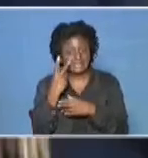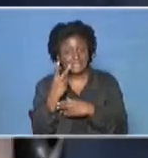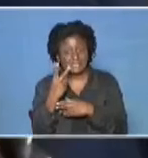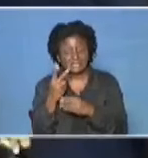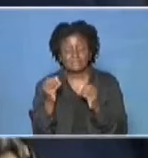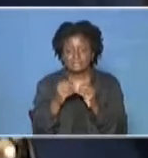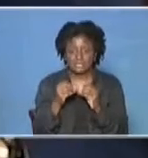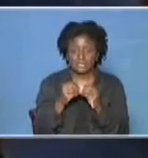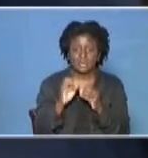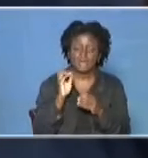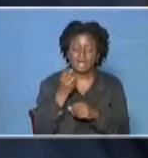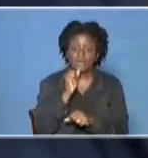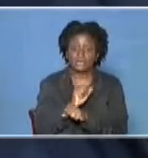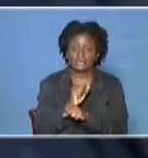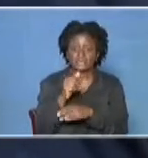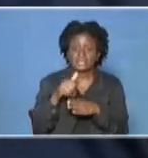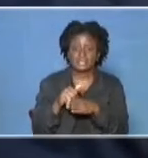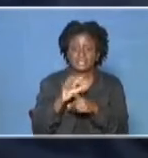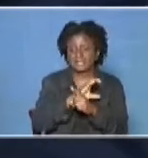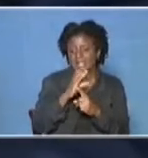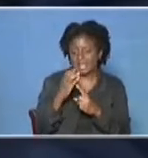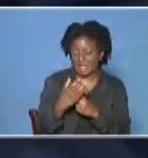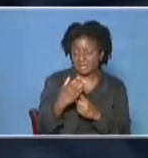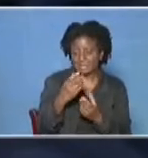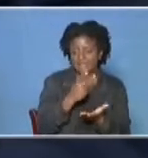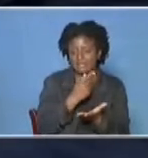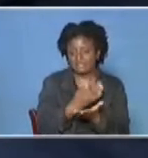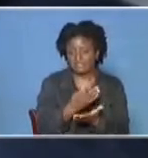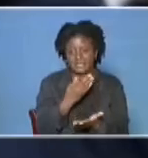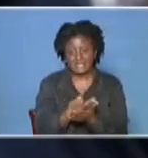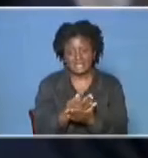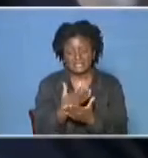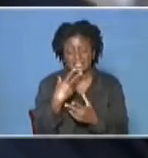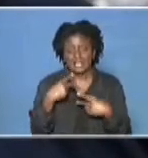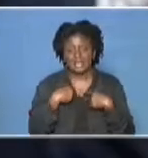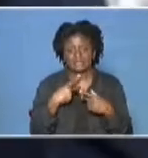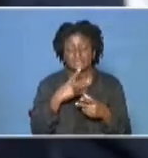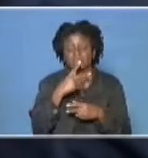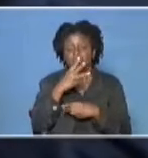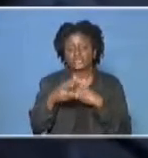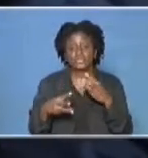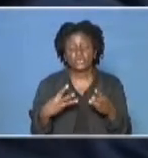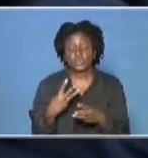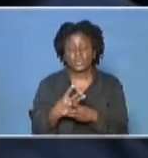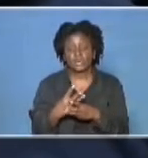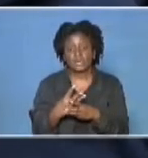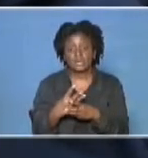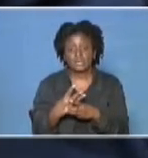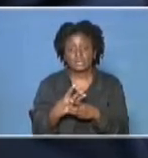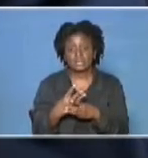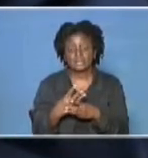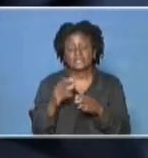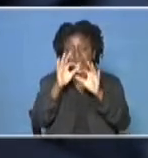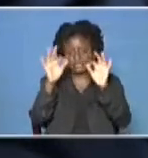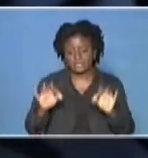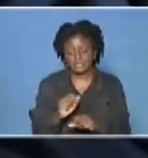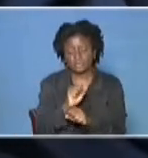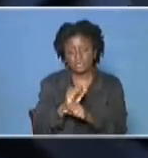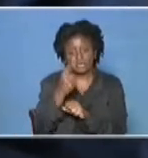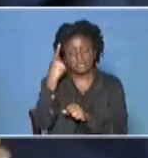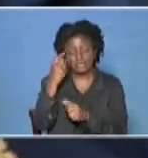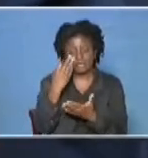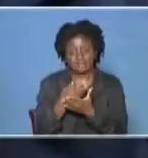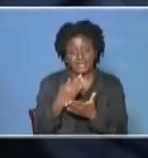our efforts in climate financing and having the world architecture for financing for small island developing states like